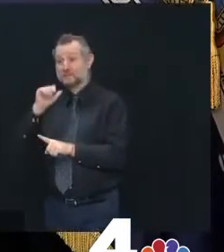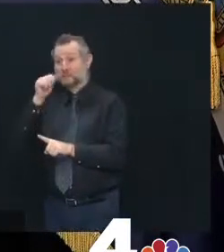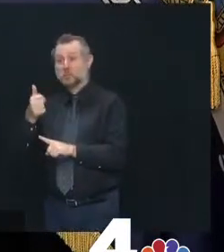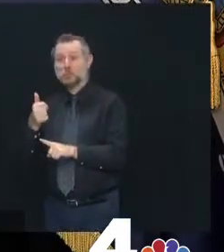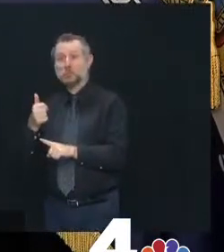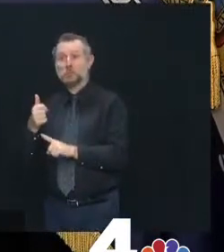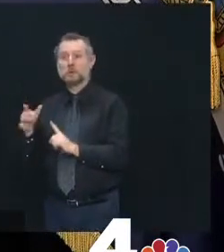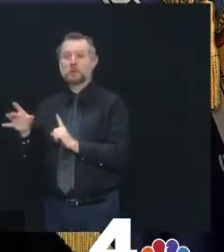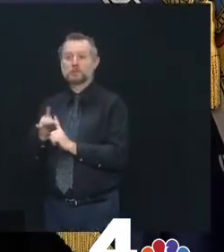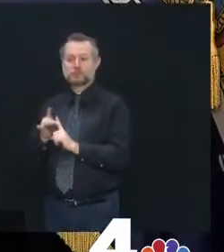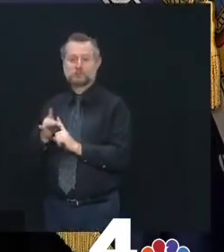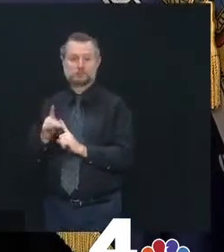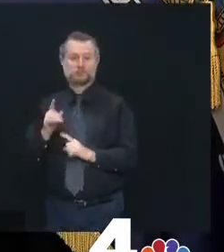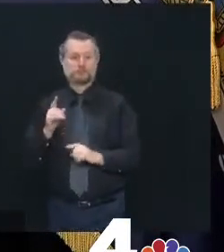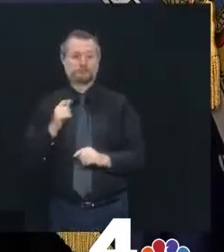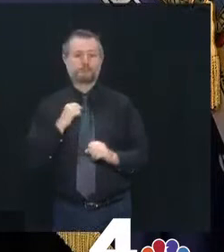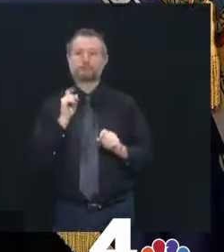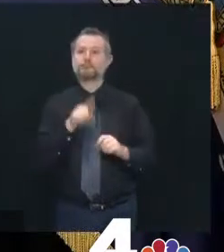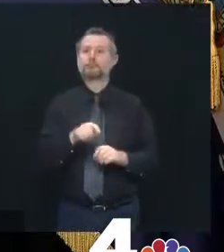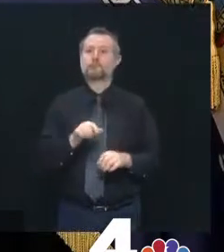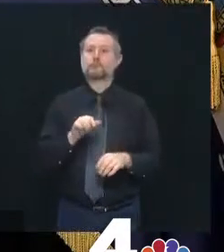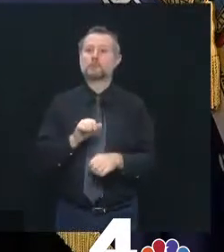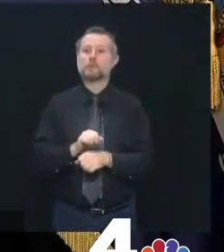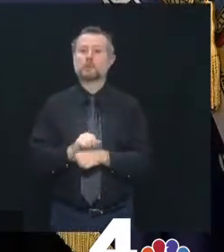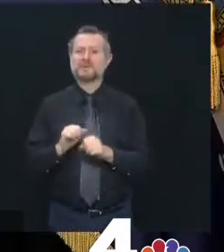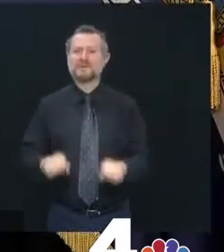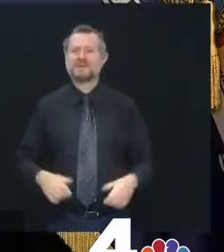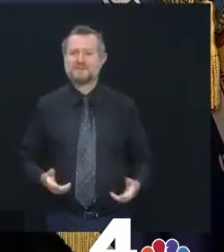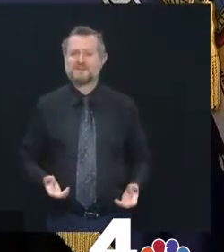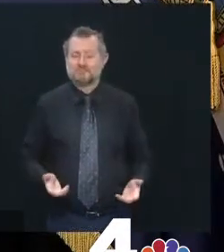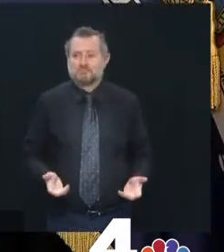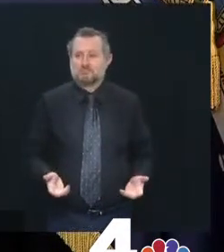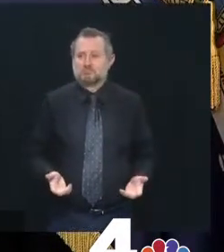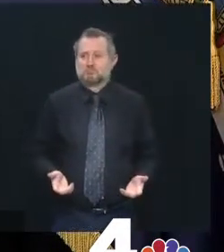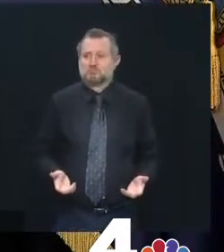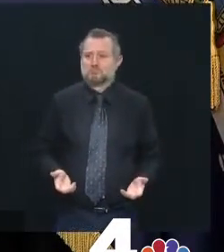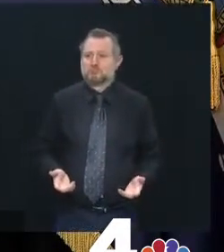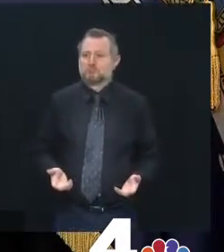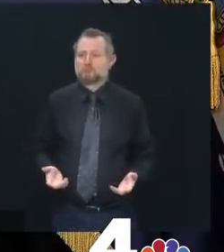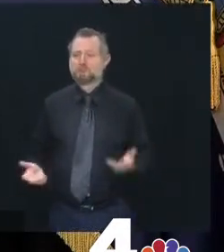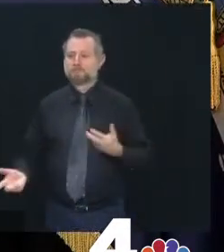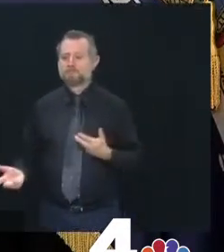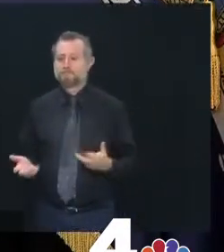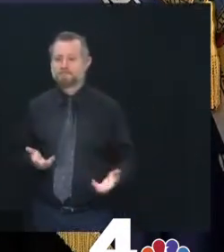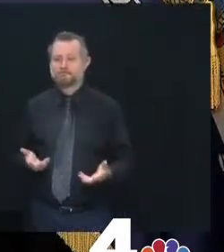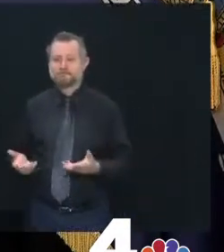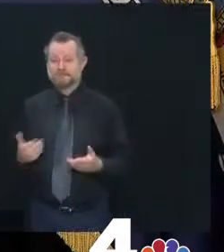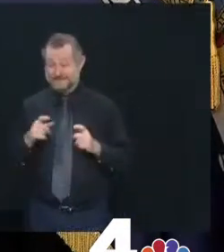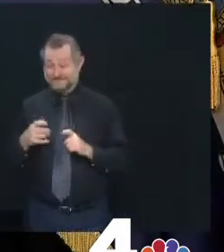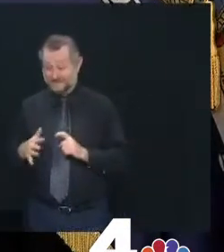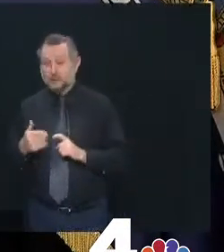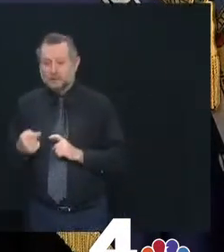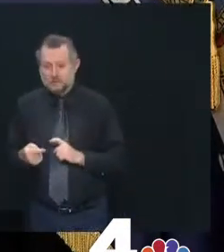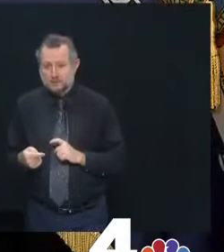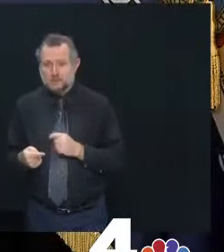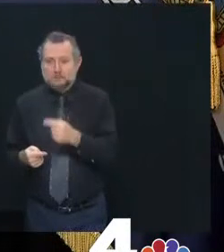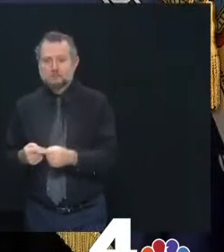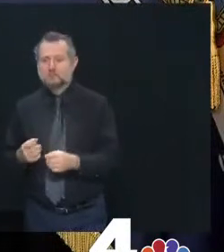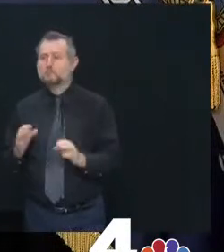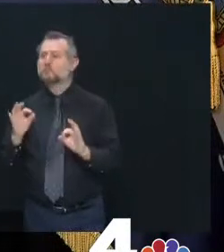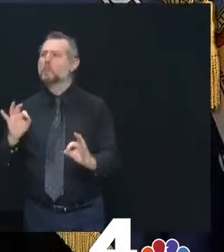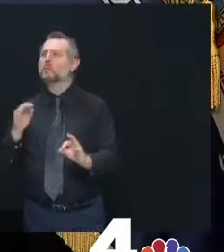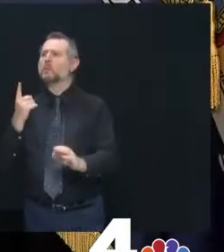two tests, and you could still bring it in. You know, there is no perfect